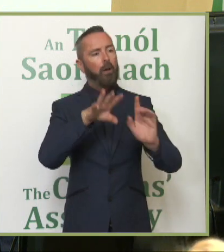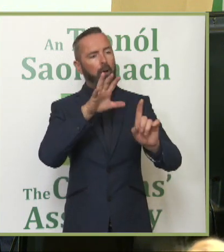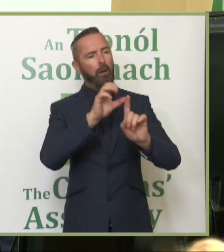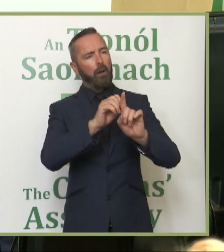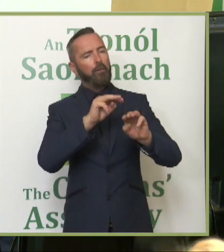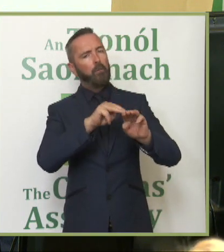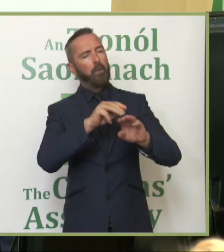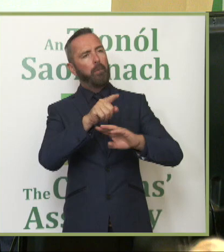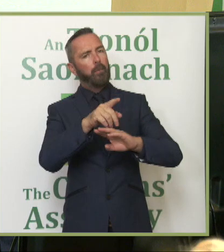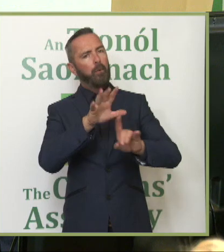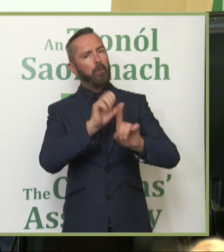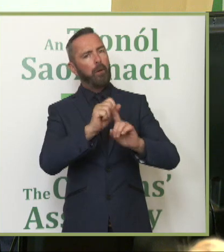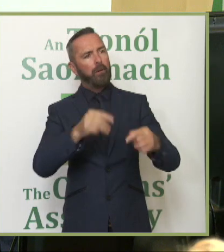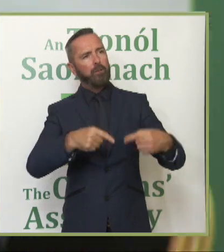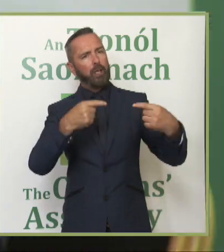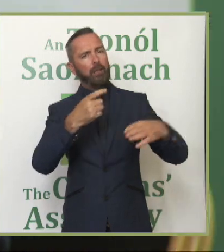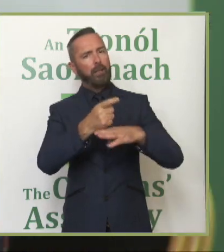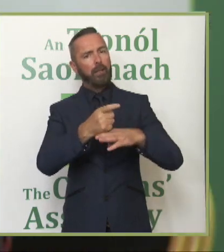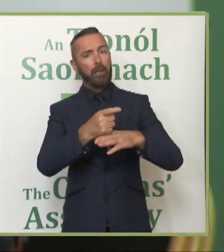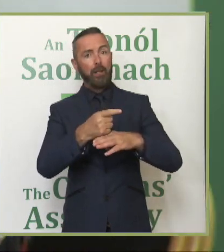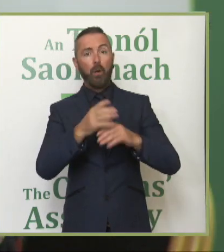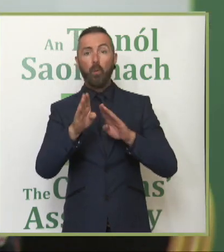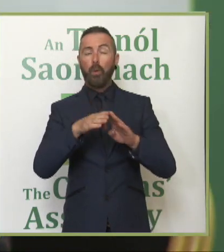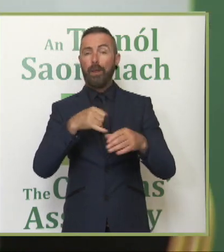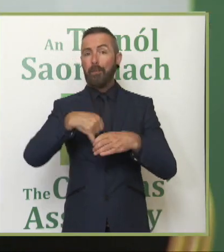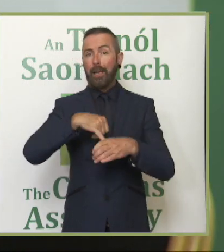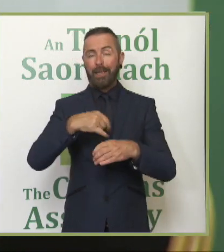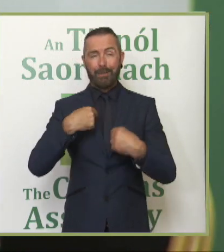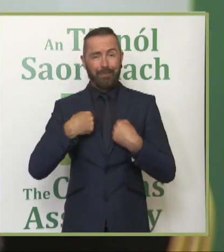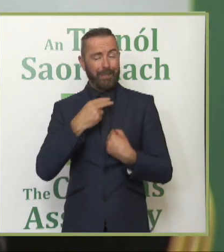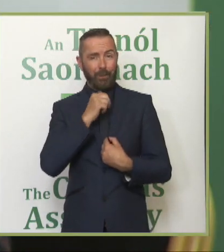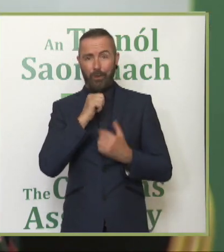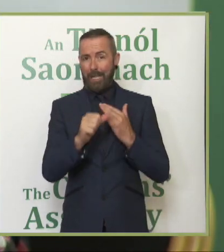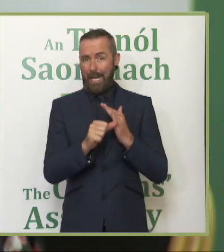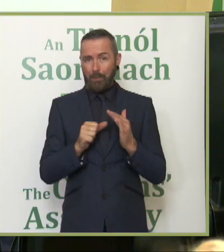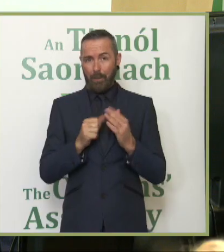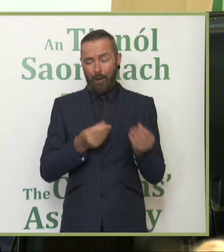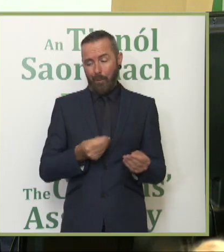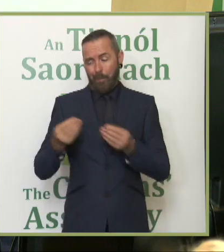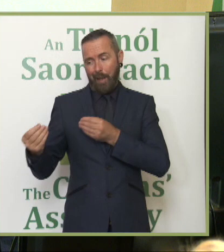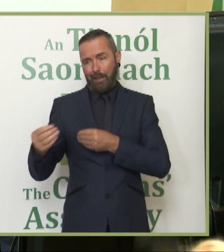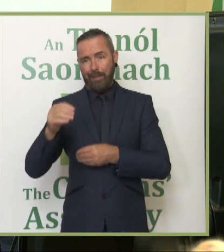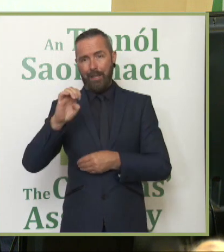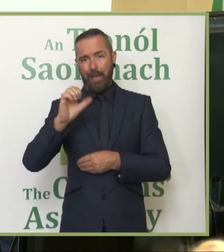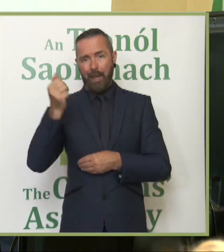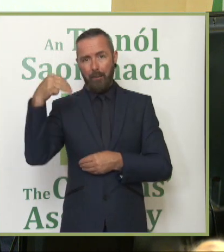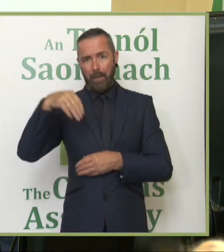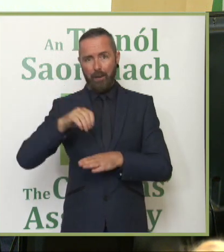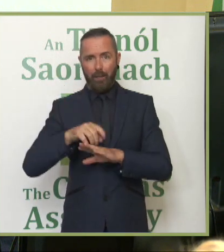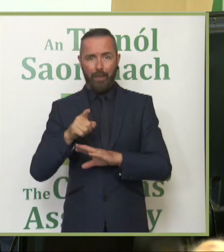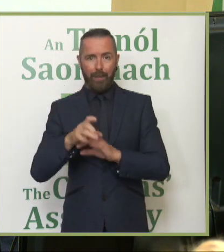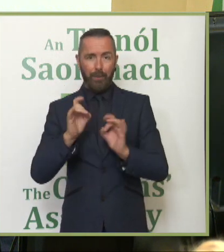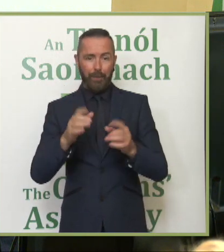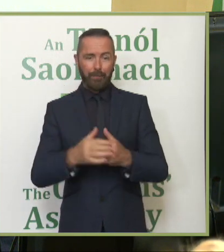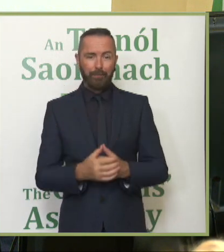In terms of the medication, I'm not the expert, so I'm going to pass it over to Eamon on that one. So